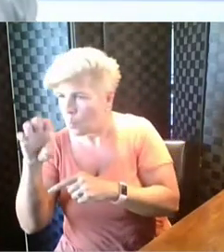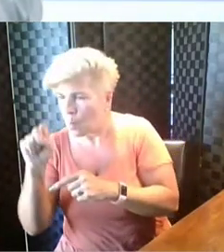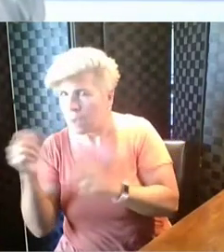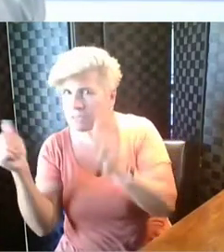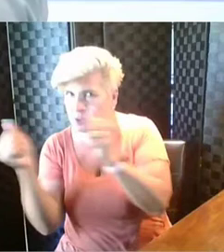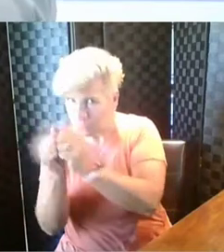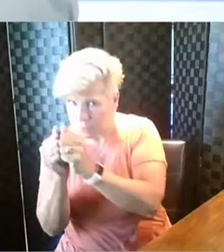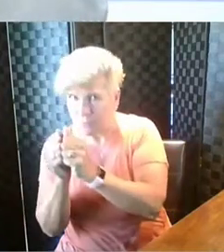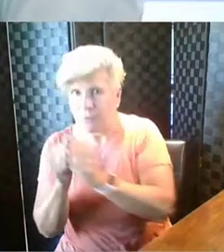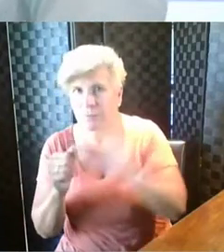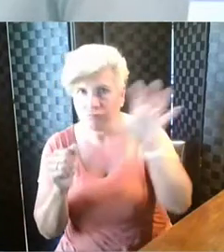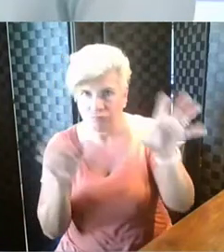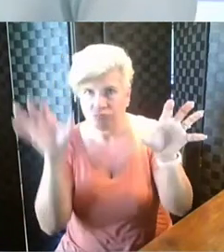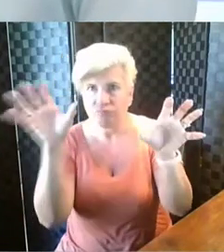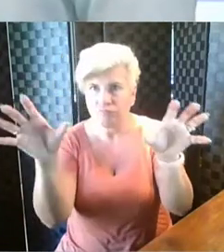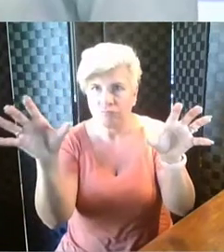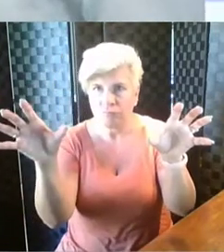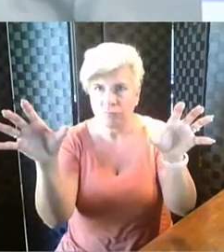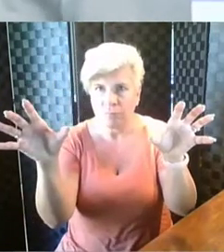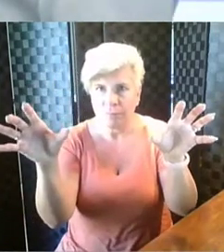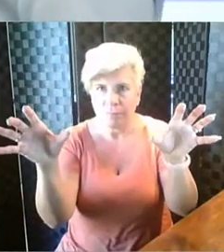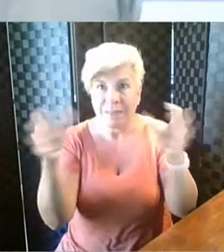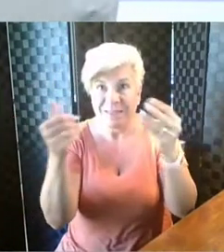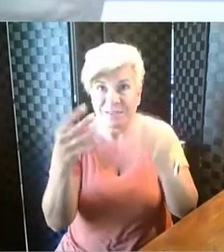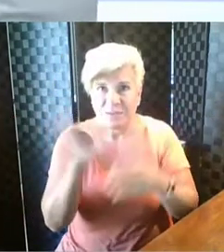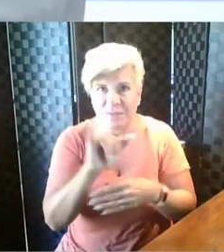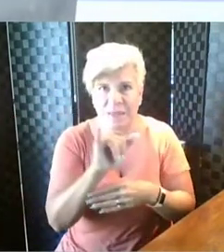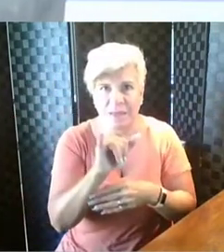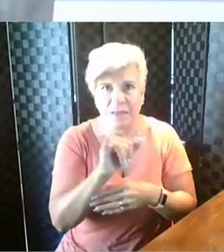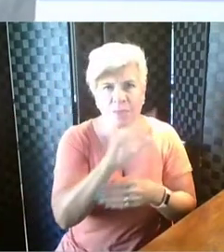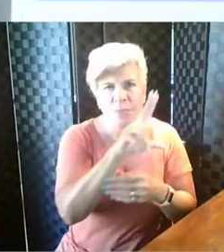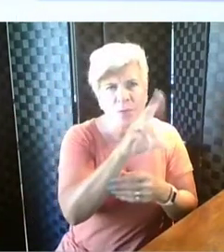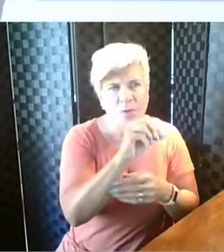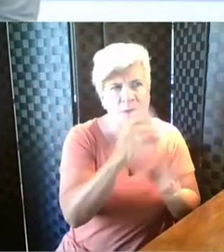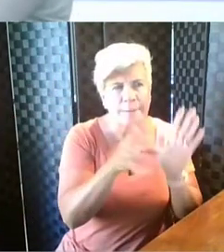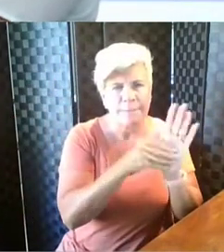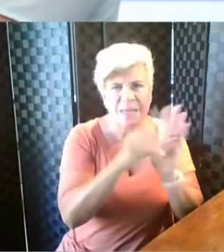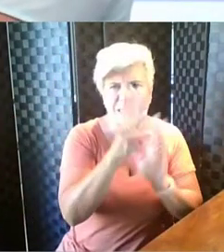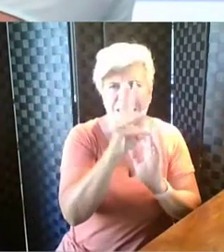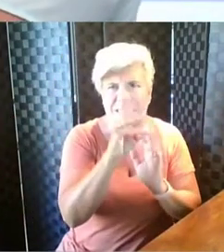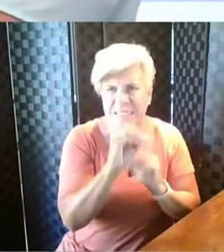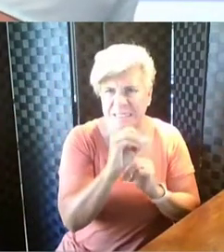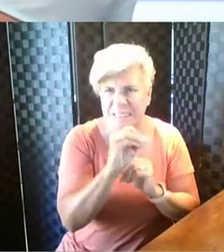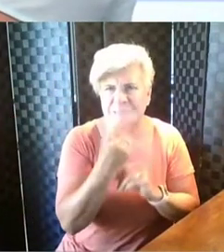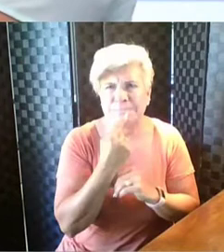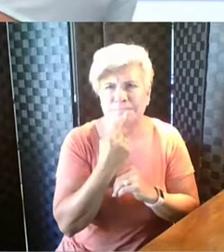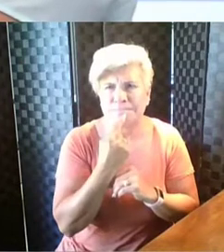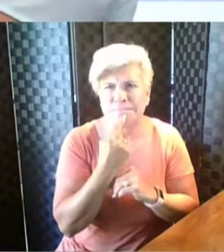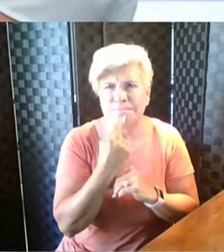these ones together. Now let's solve that. What's 30 plus 60?